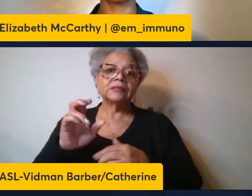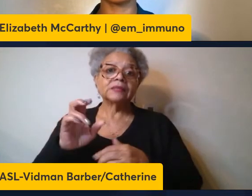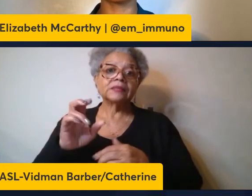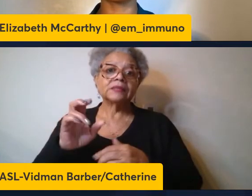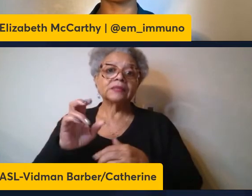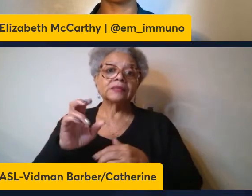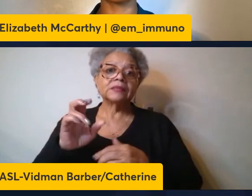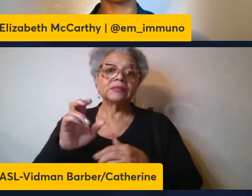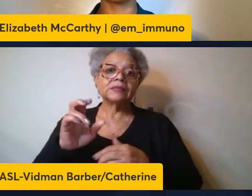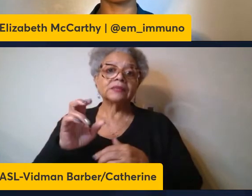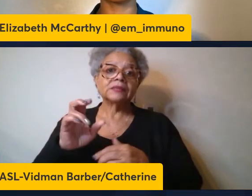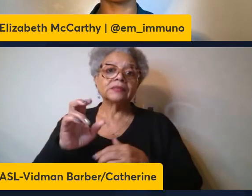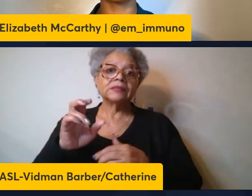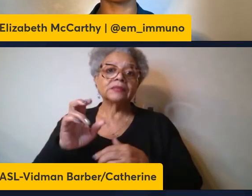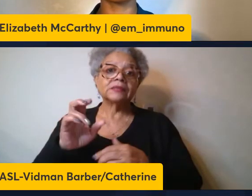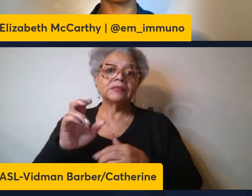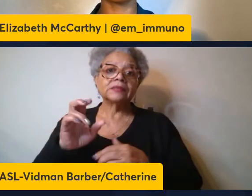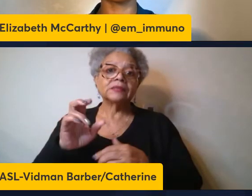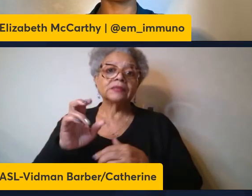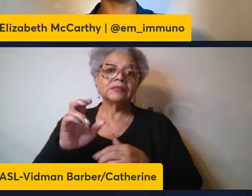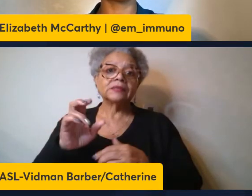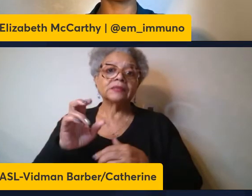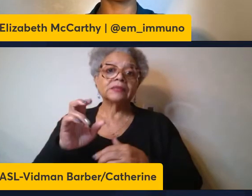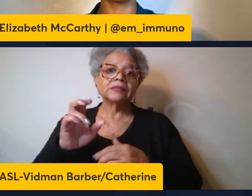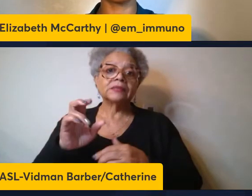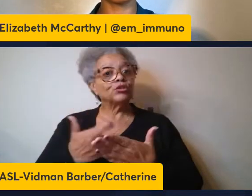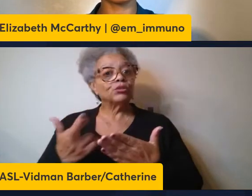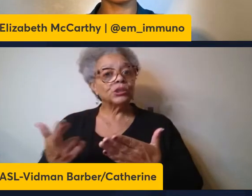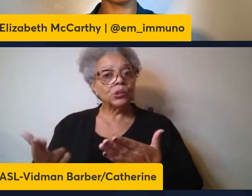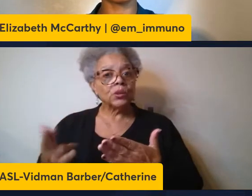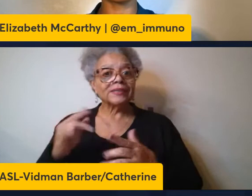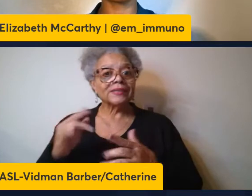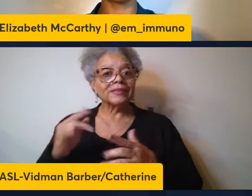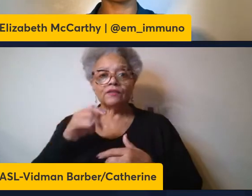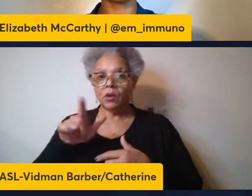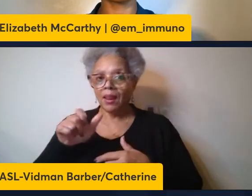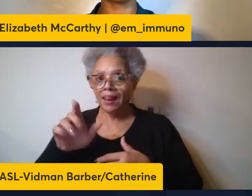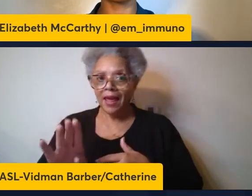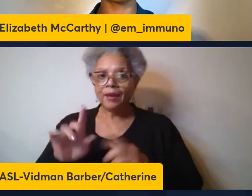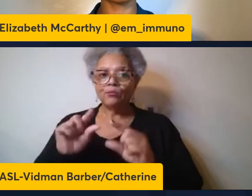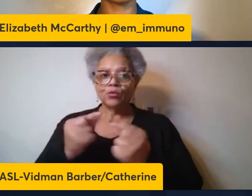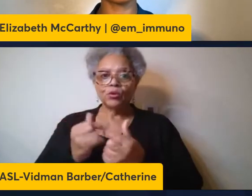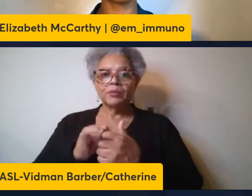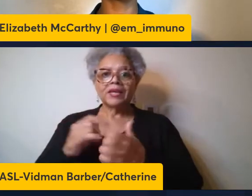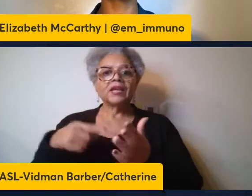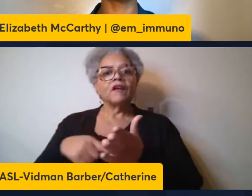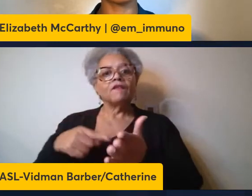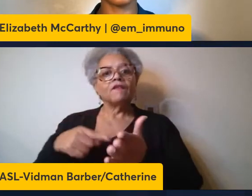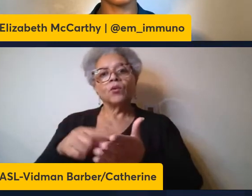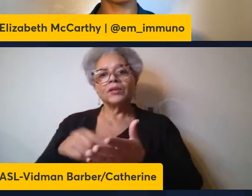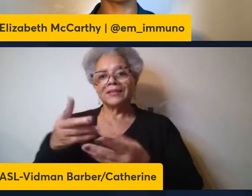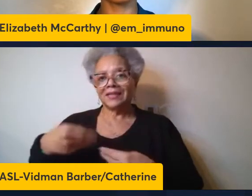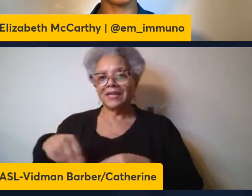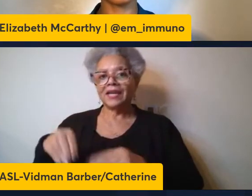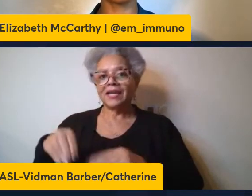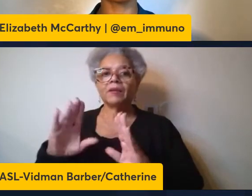used to. But again, it's a thing about resource, and if your lab or your group can afford to get that space. And again, you did the cloud computing